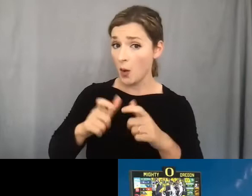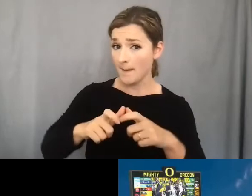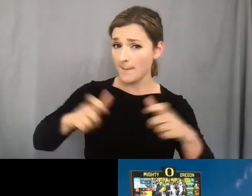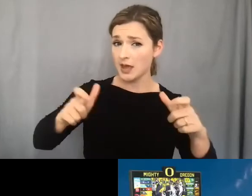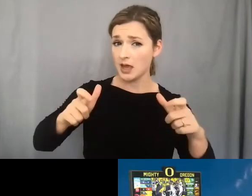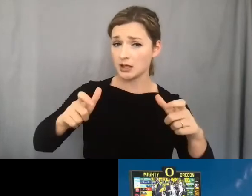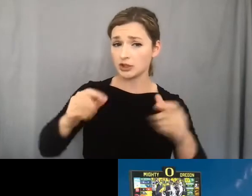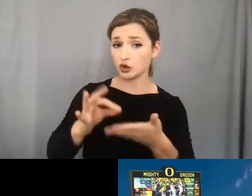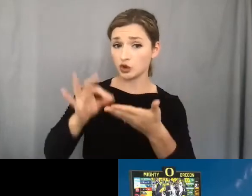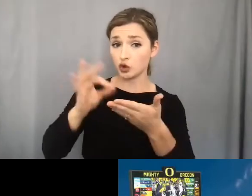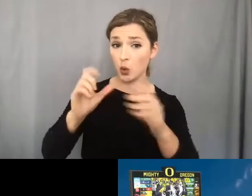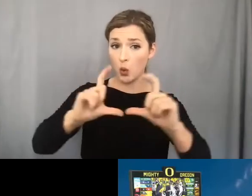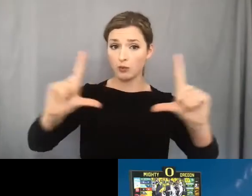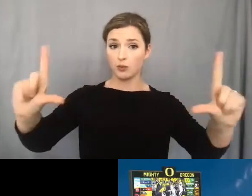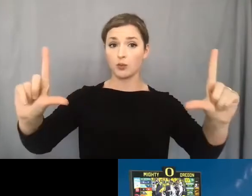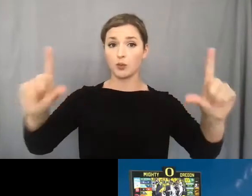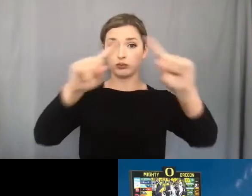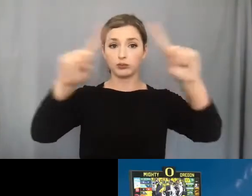scoreboard?